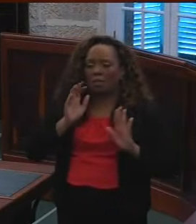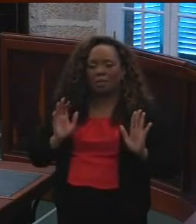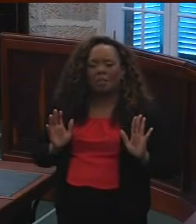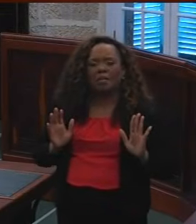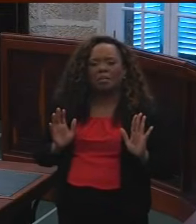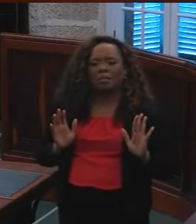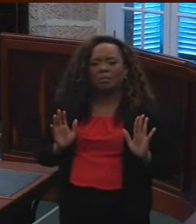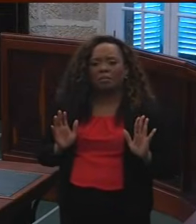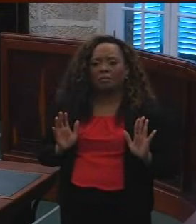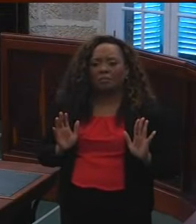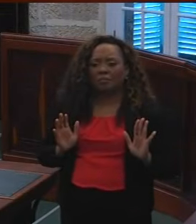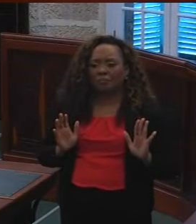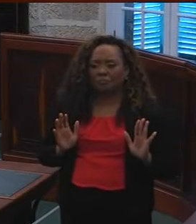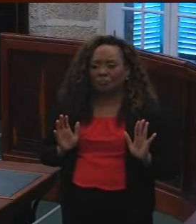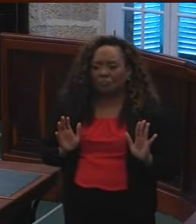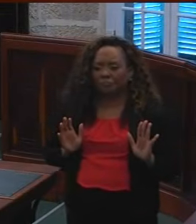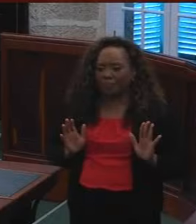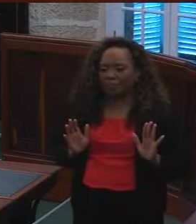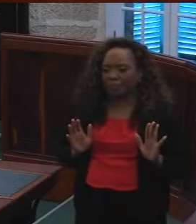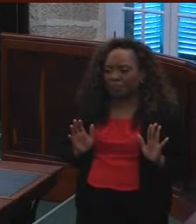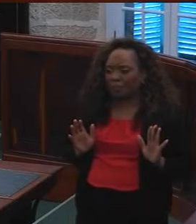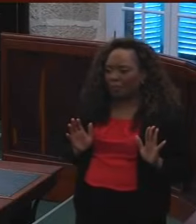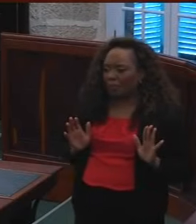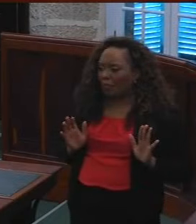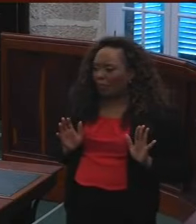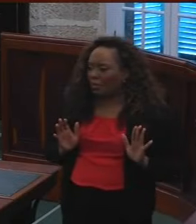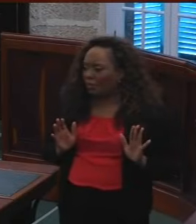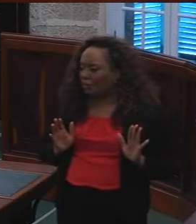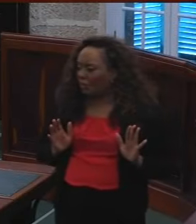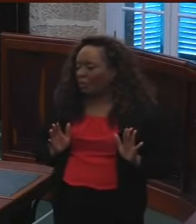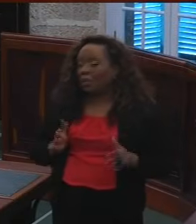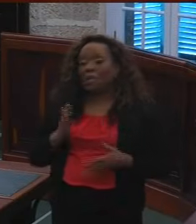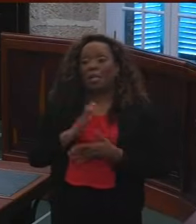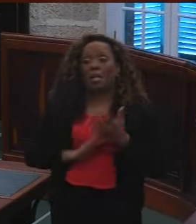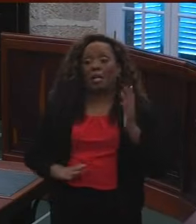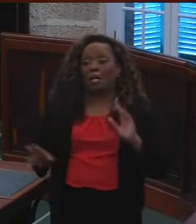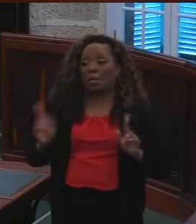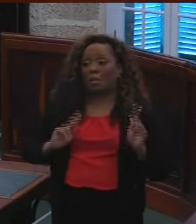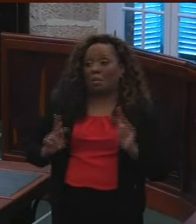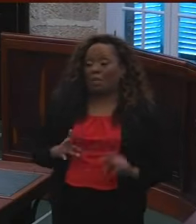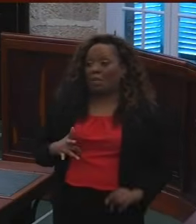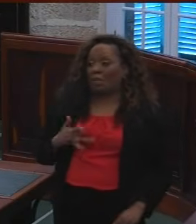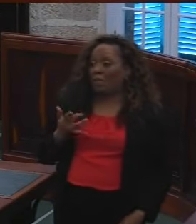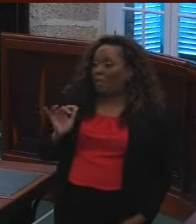Mr. Speaker, sir, there is a view that this government somehow